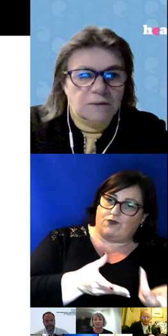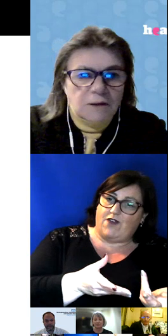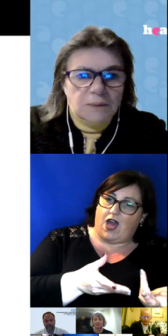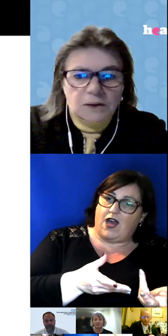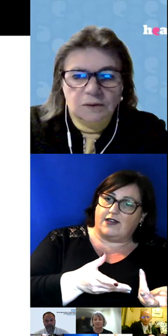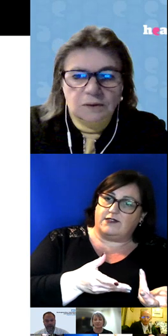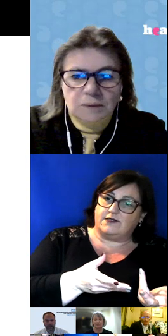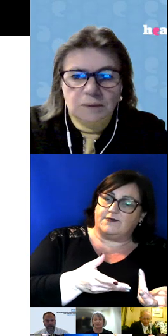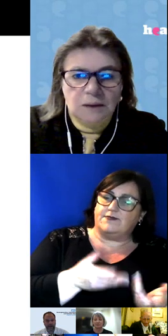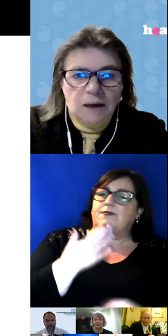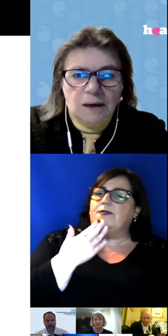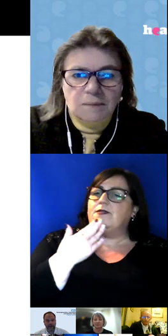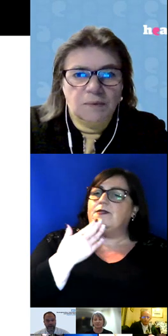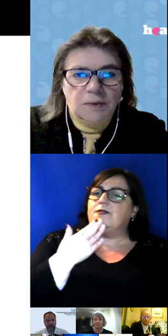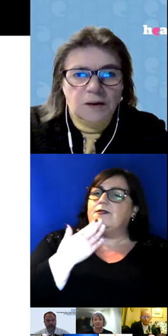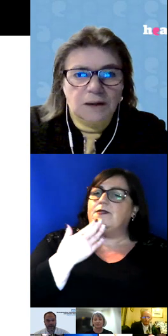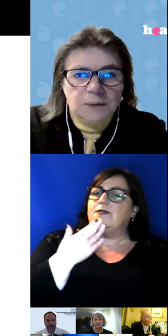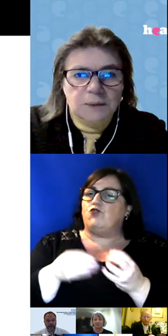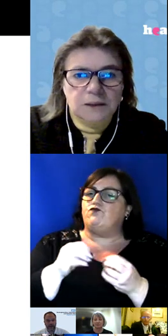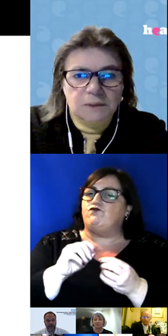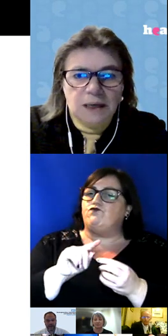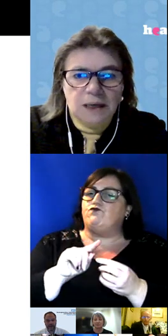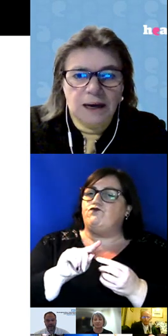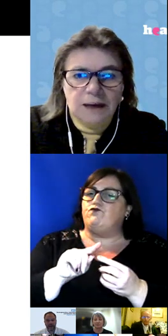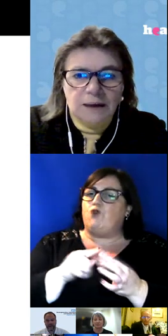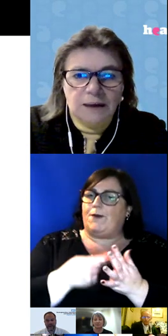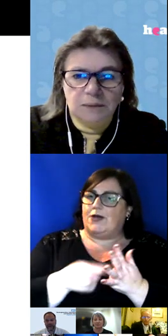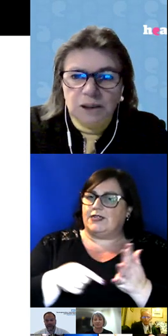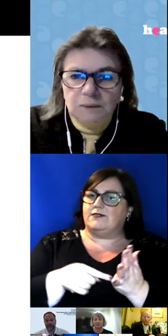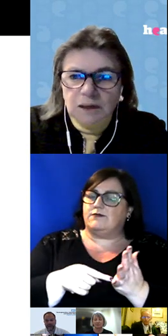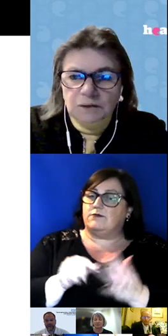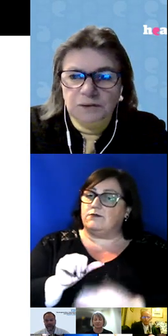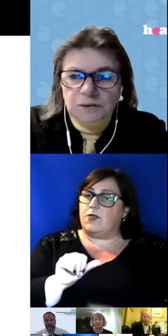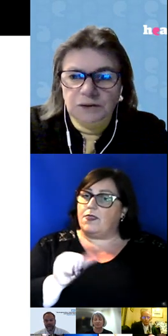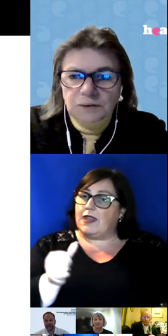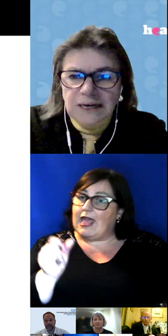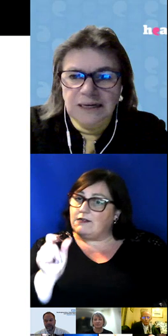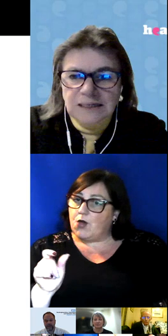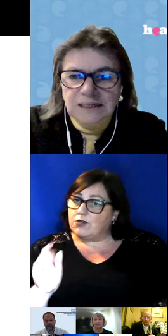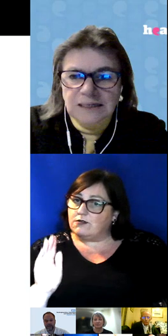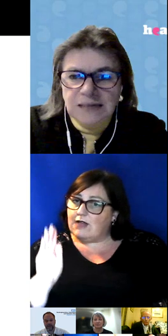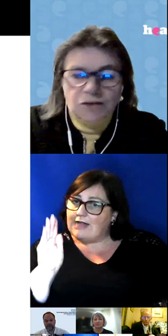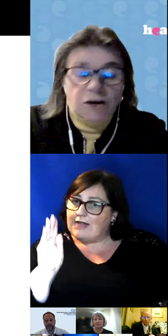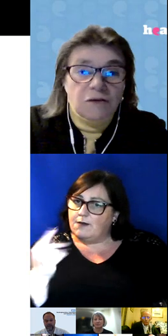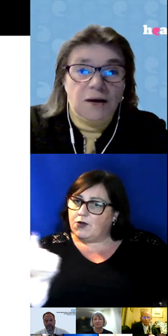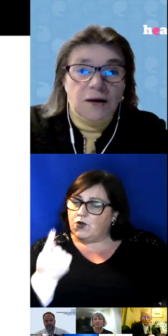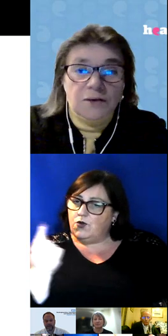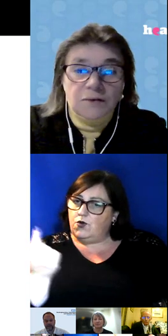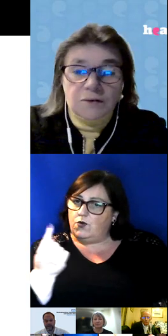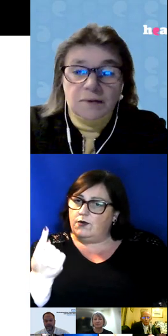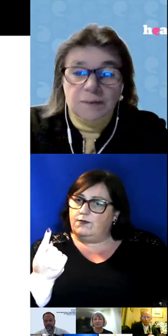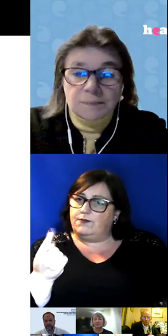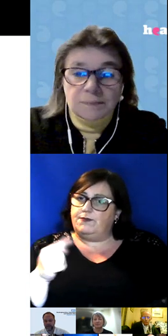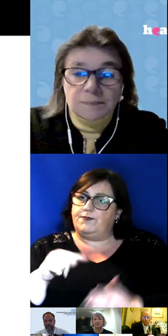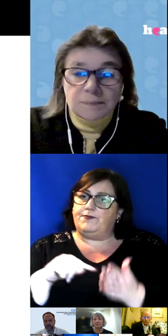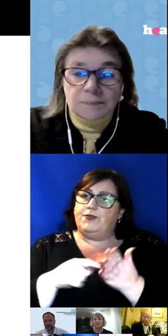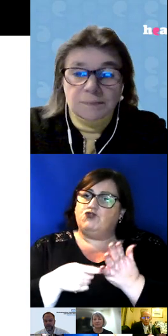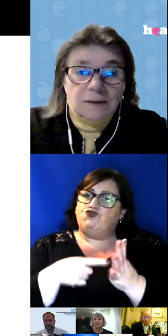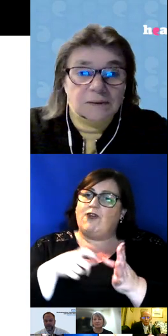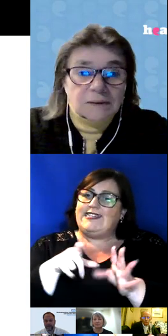Thank you very much, Robert. The next person with their hand up, which I will go to, is Tracy Rees.